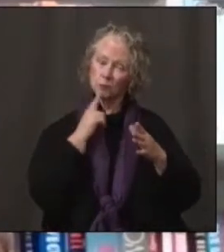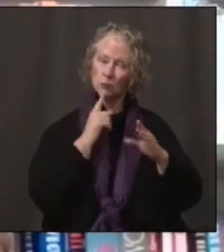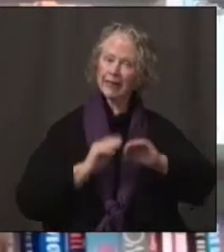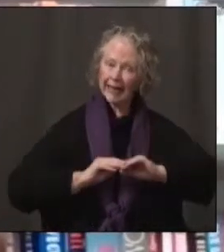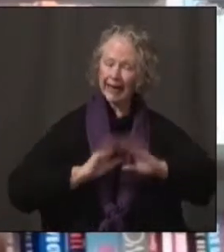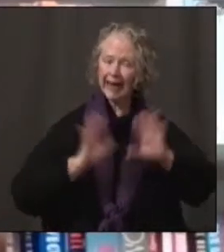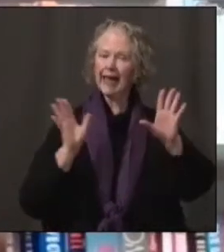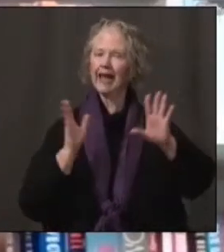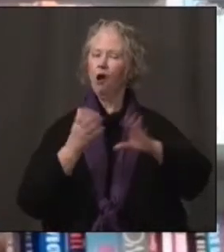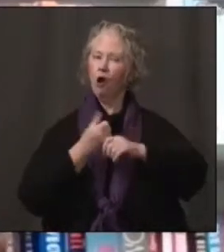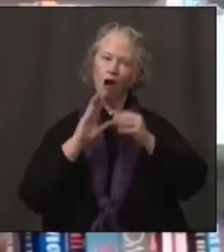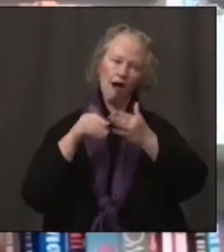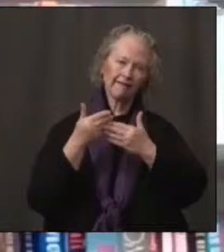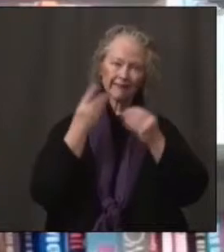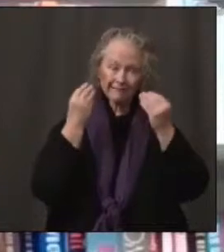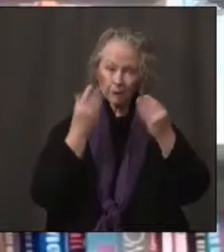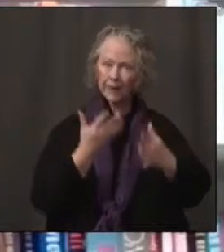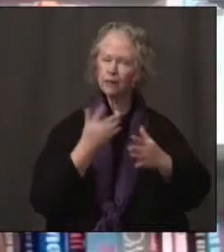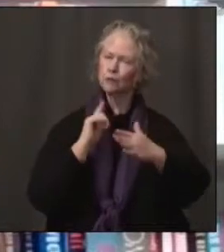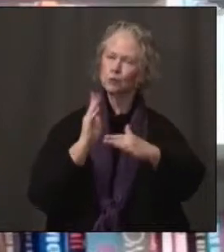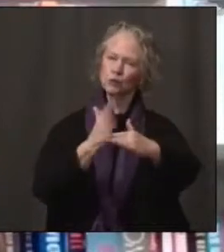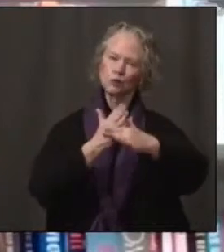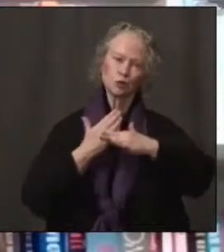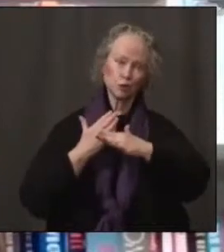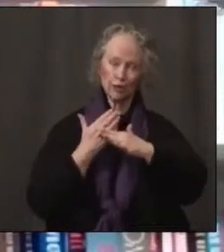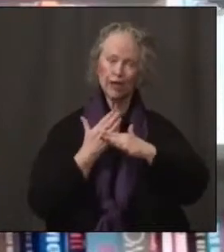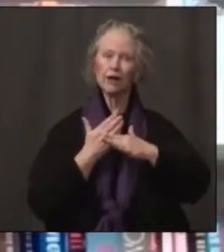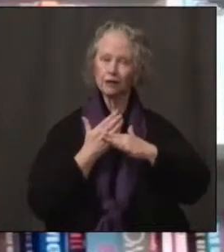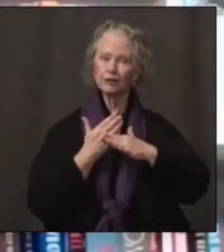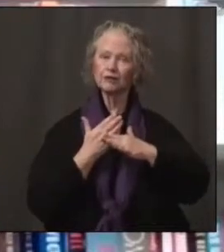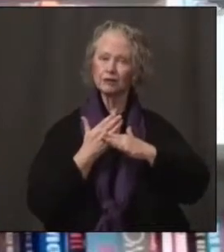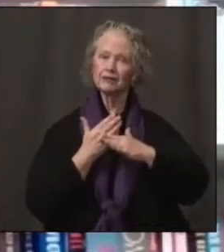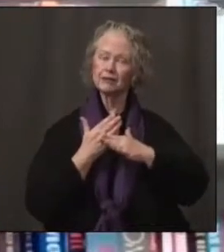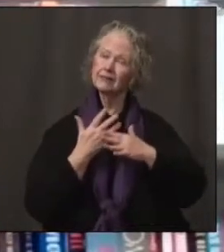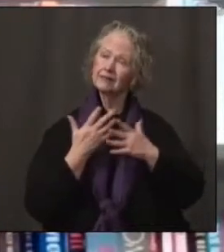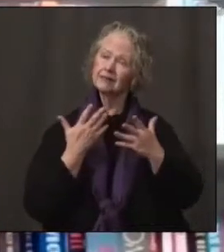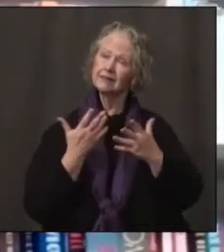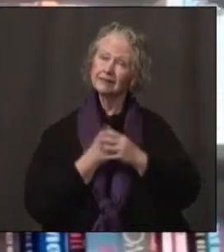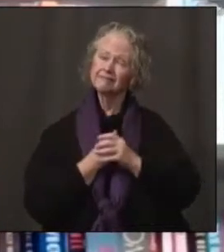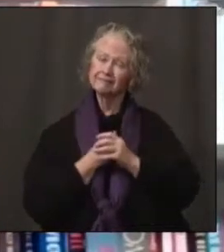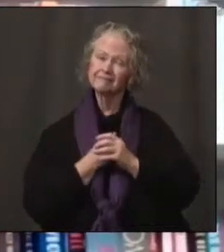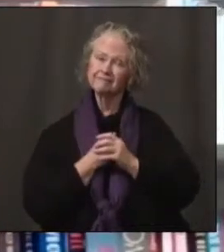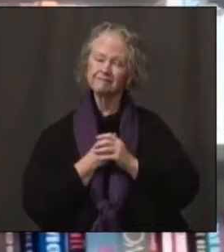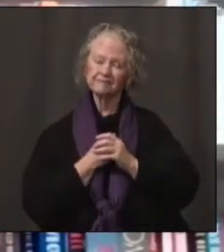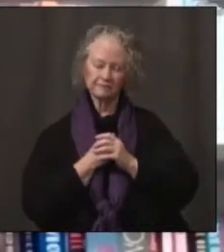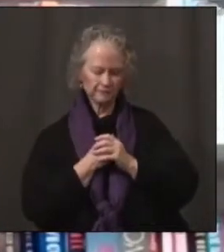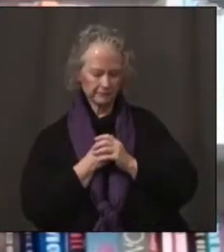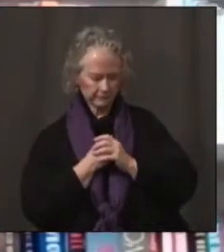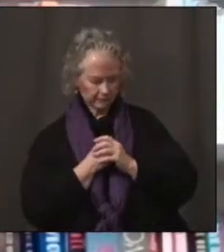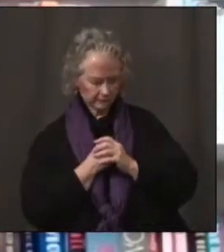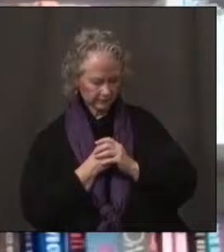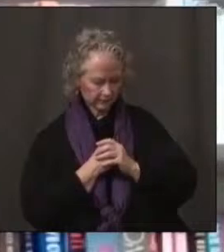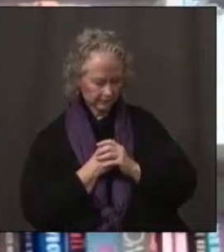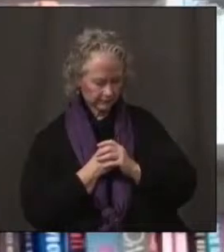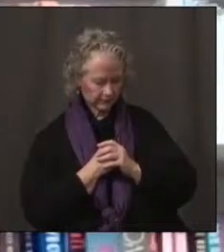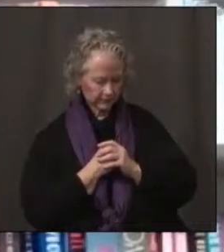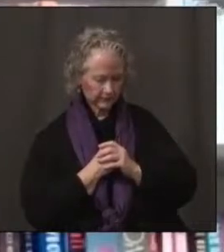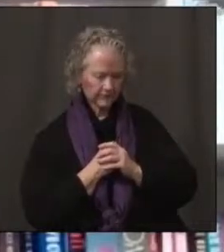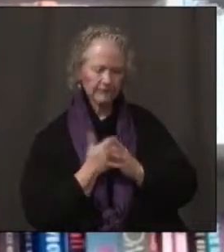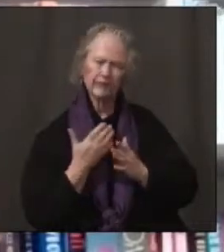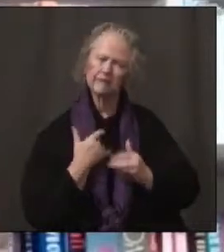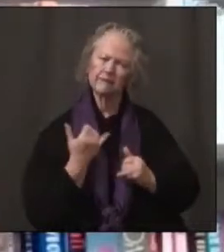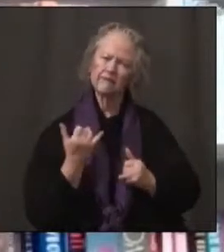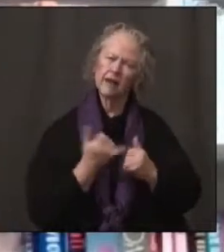clarified and get all the information out to everyone who needs it. So we'll ask for your patience for a few days more. And okay, and just the final question for me